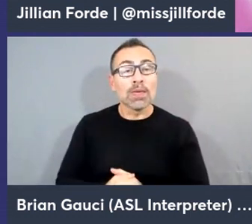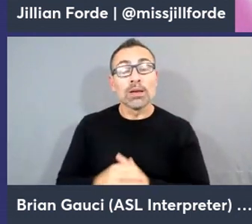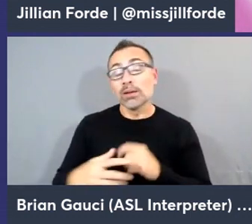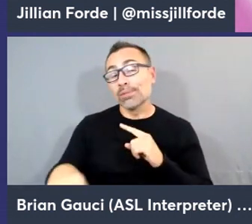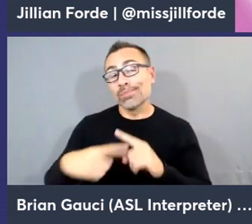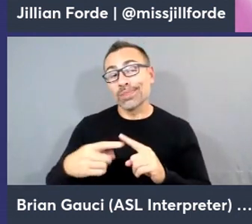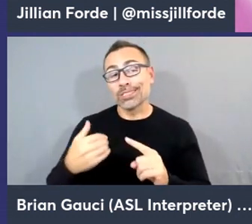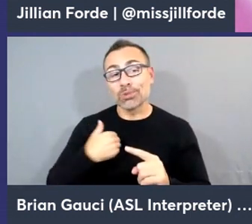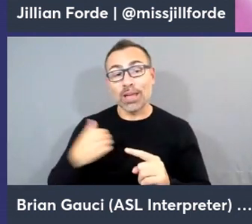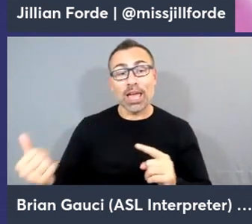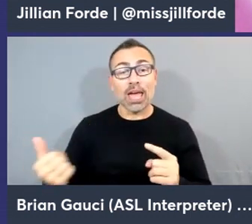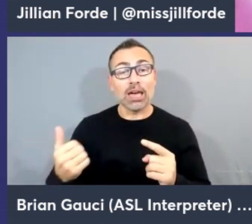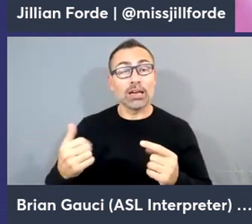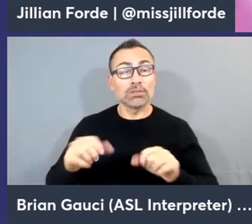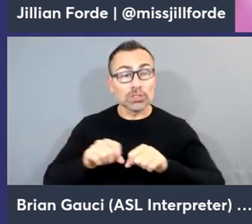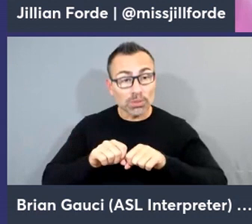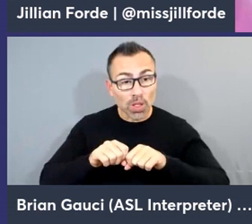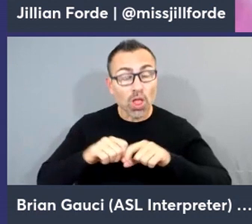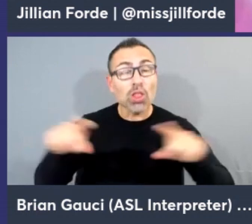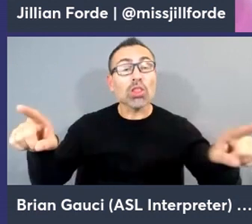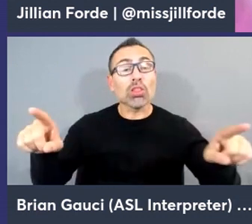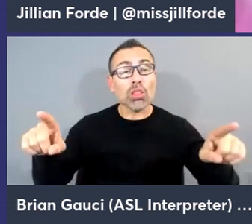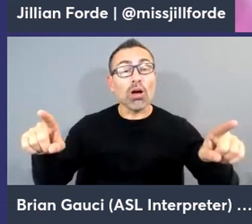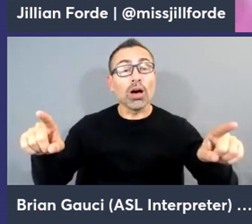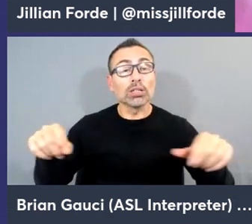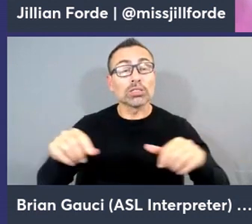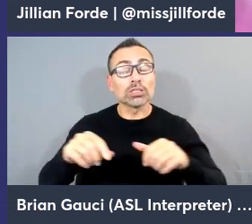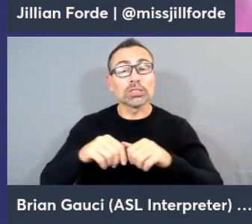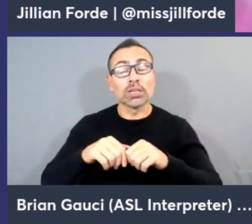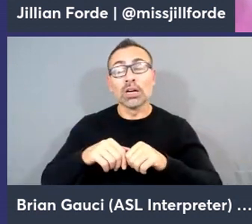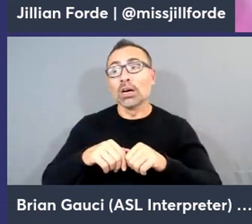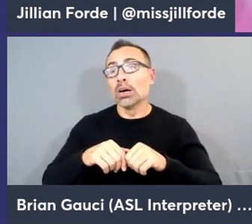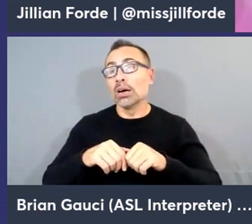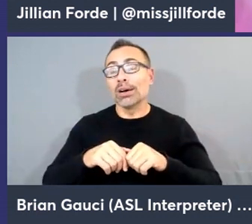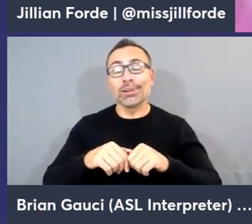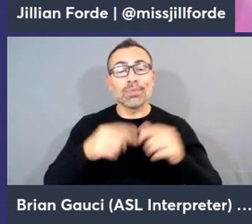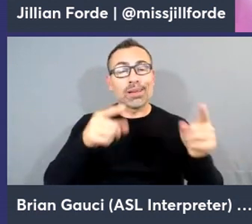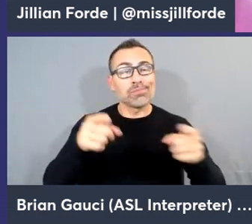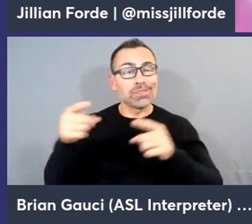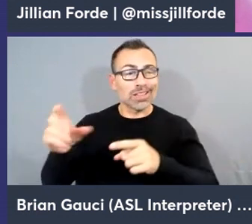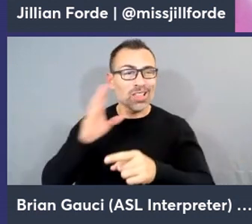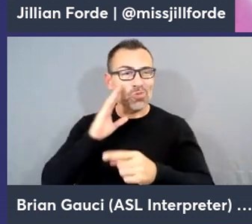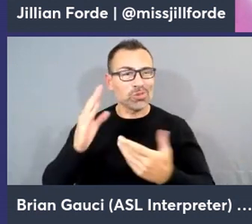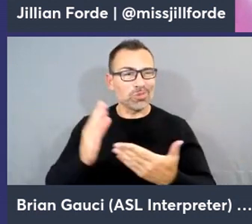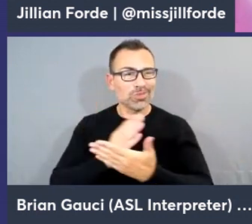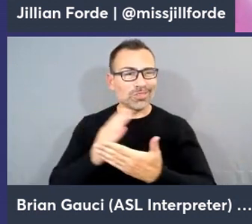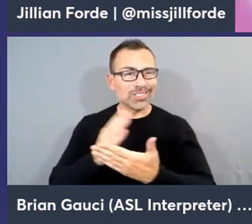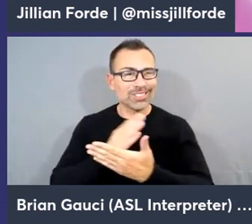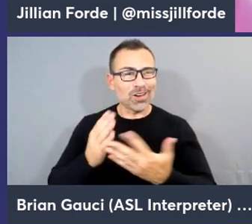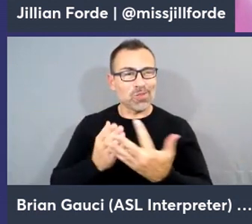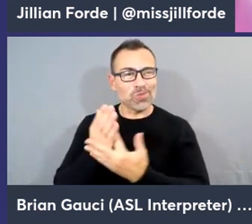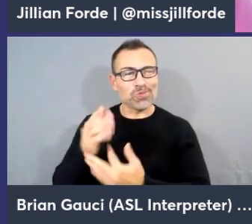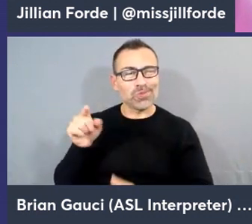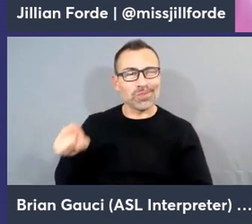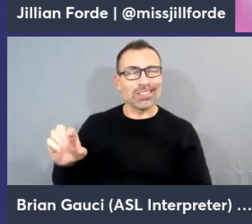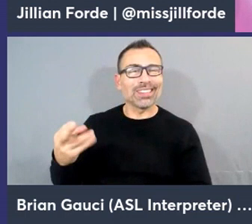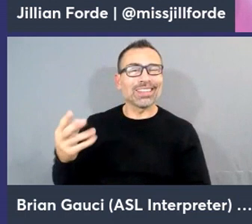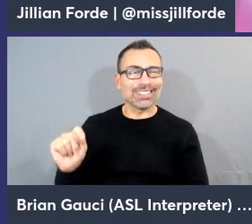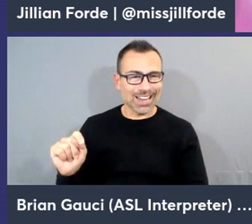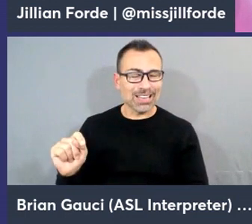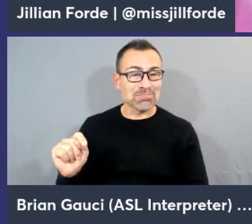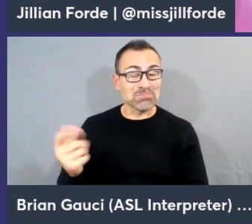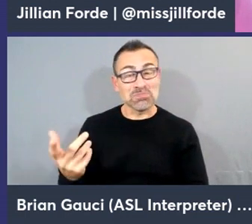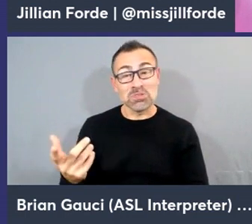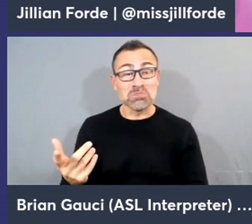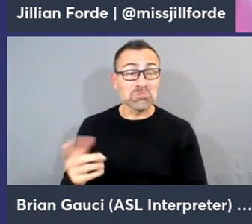launch collateral, which my colleague will share in the stream chat. And I guess that's we can take it